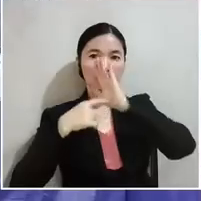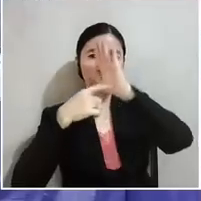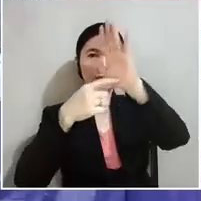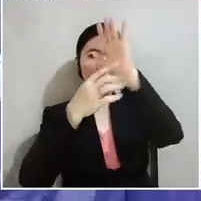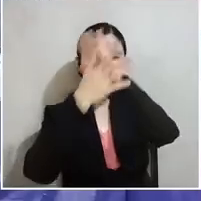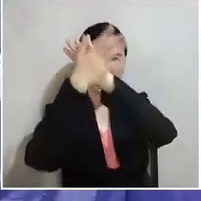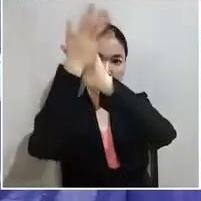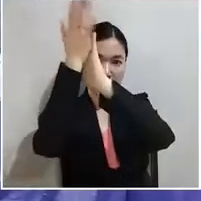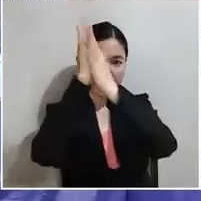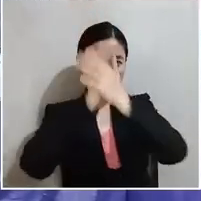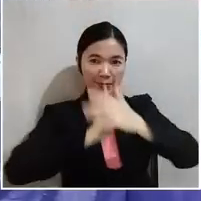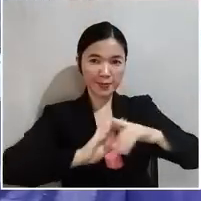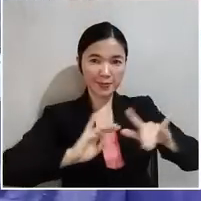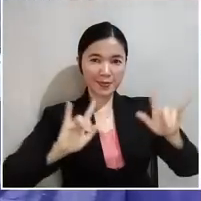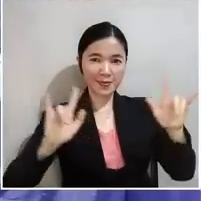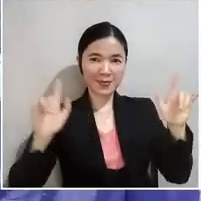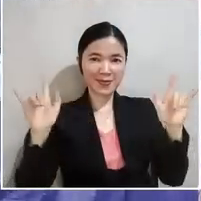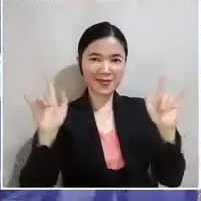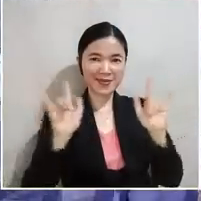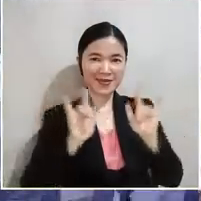of peace.